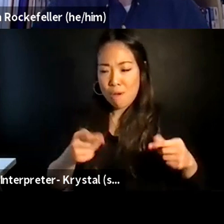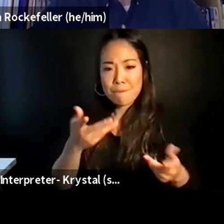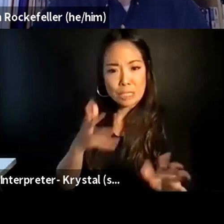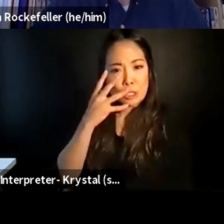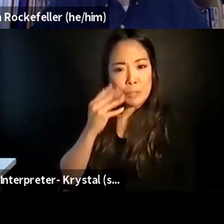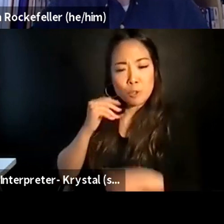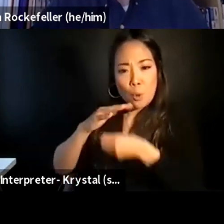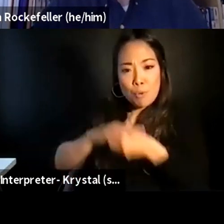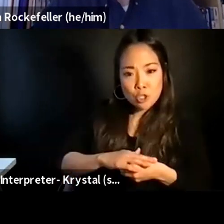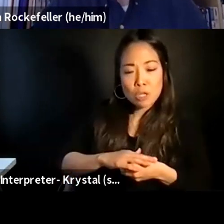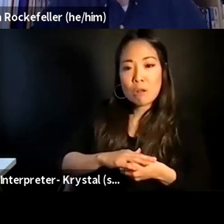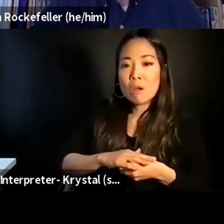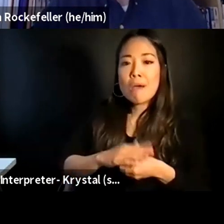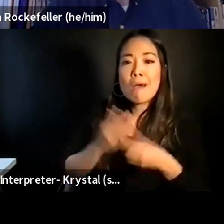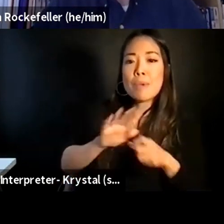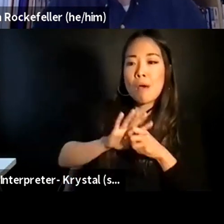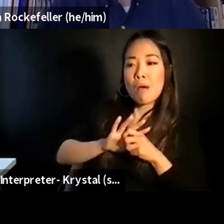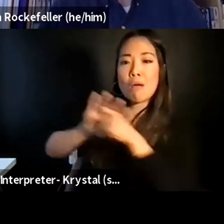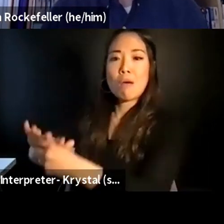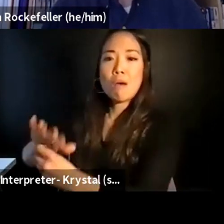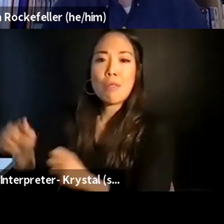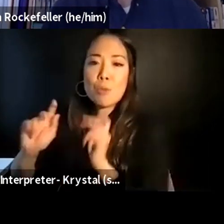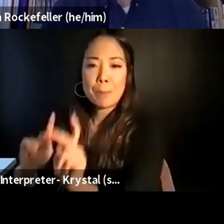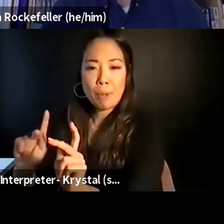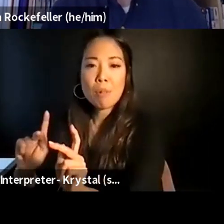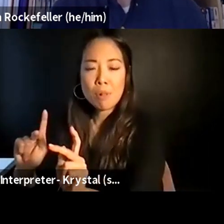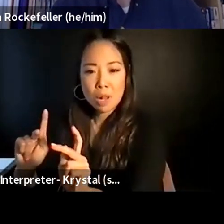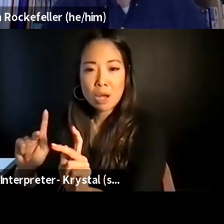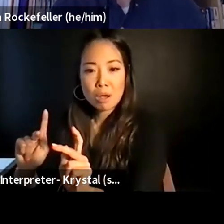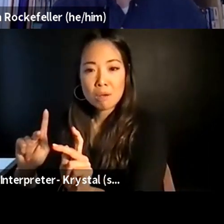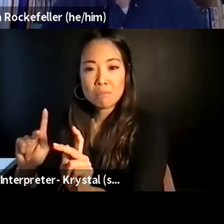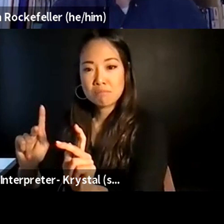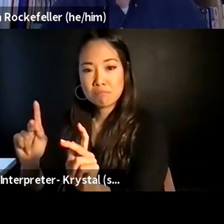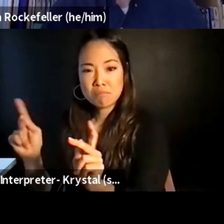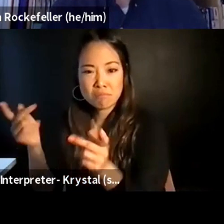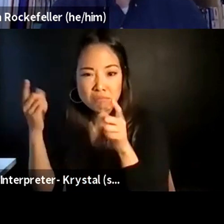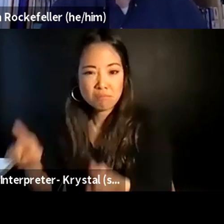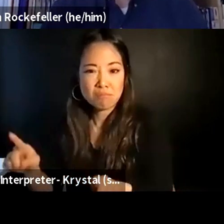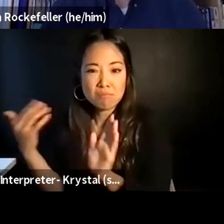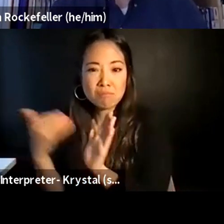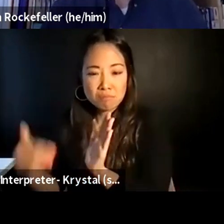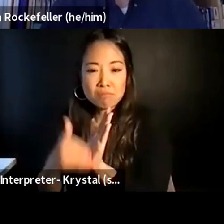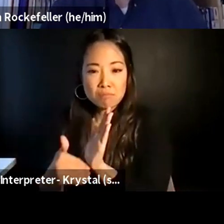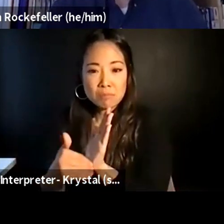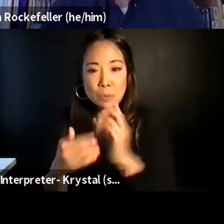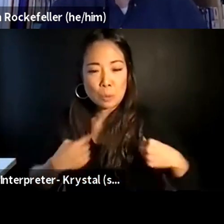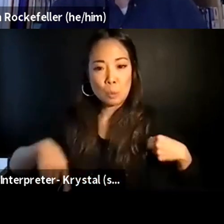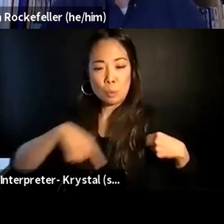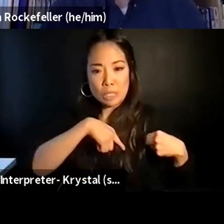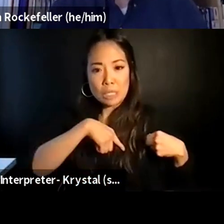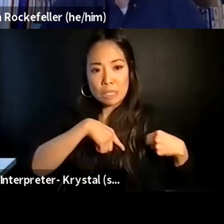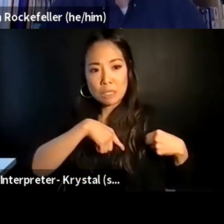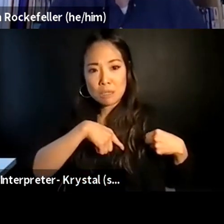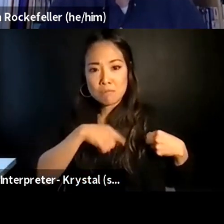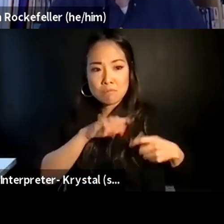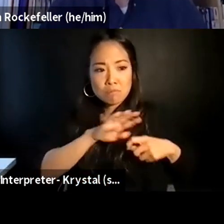And it's systemic and it's social, and we end up othering each other. And I think when we